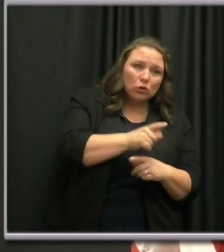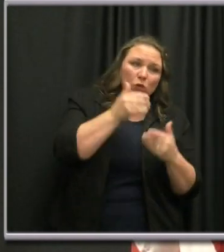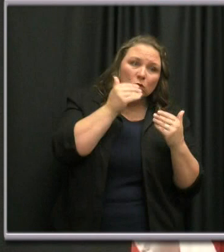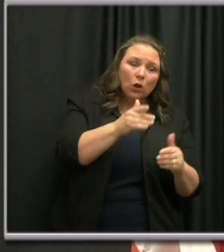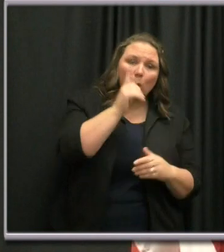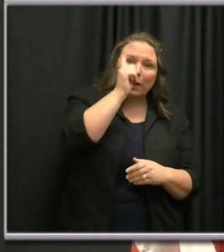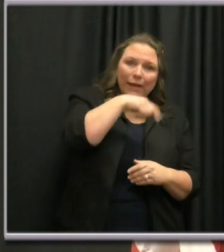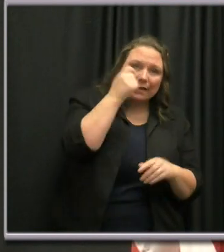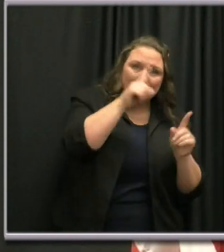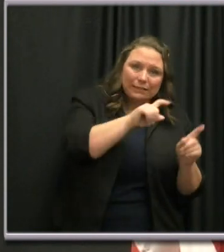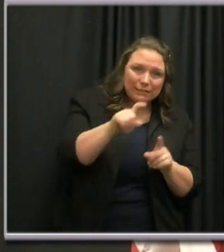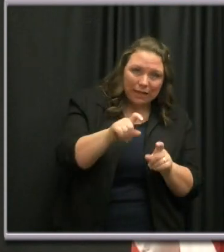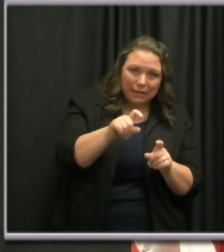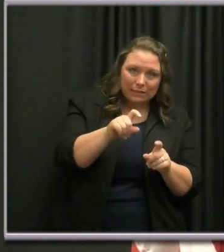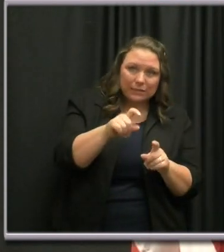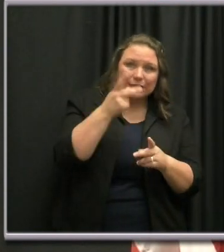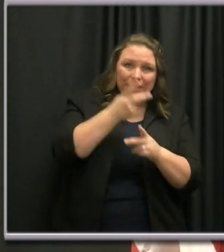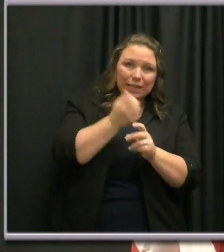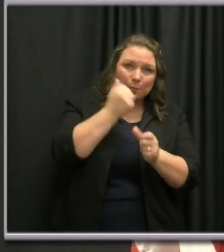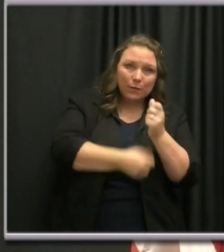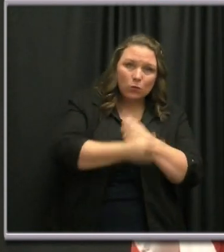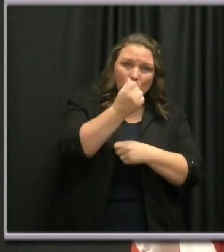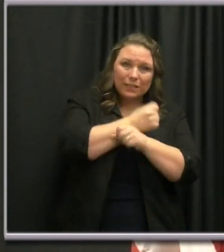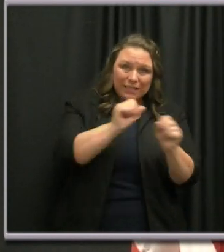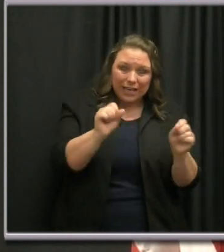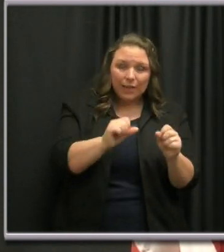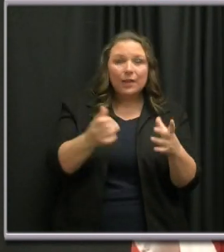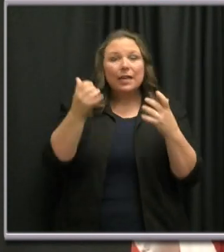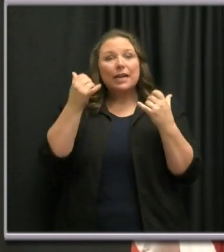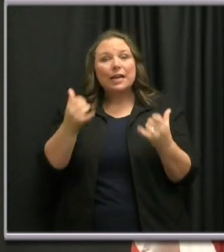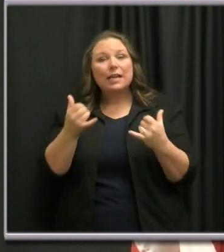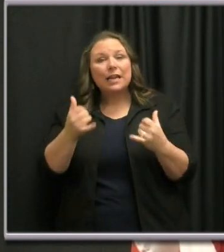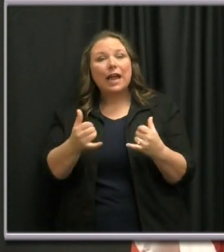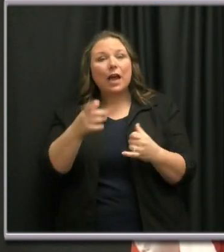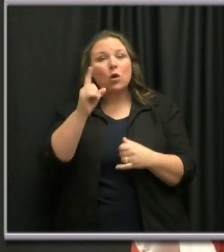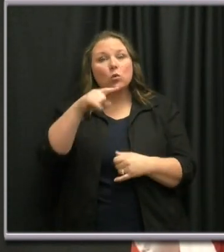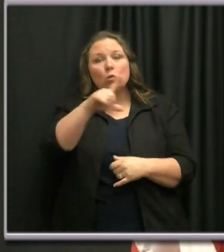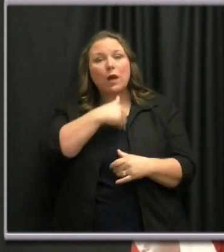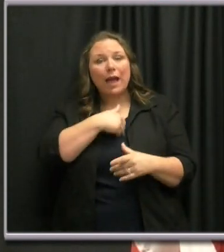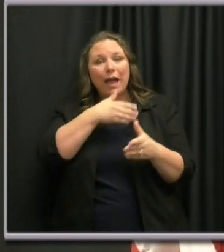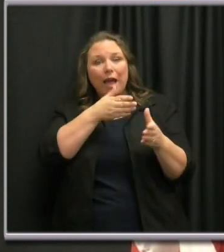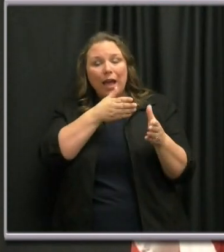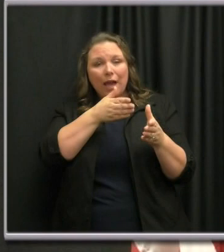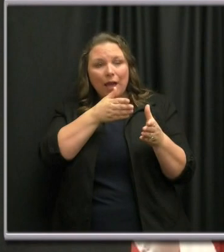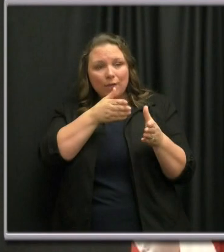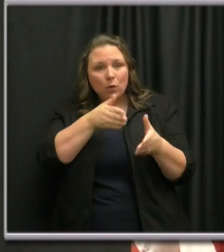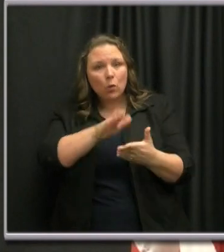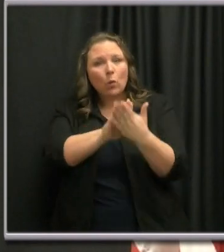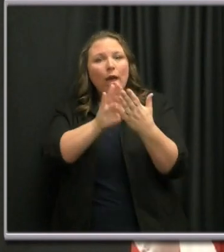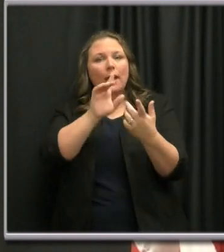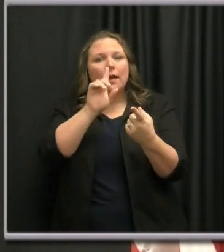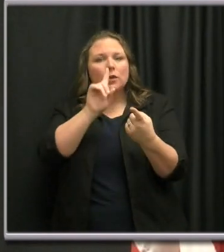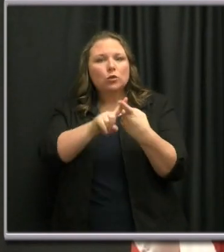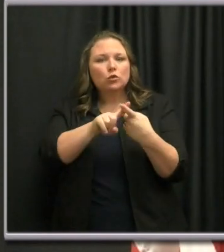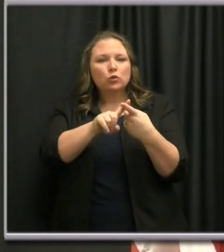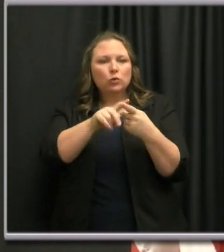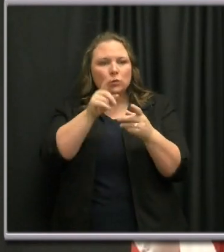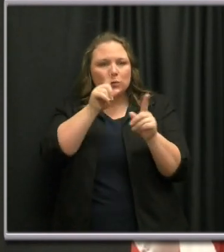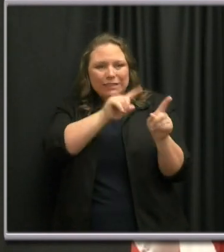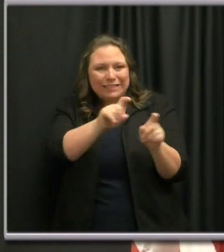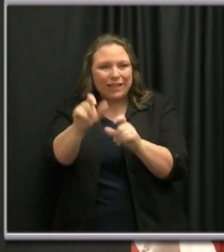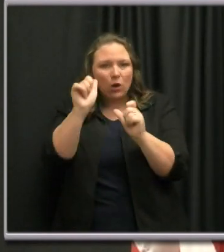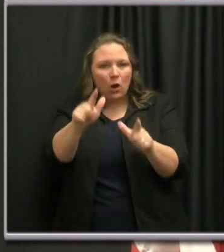our neighbors safe," end of quote. With that being said, will there be a way to test healthcare workers that work directly with patients who